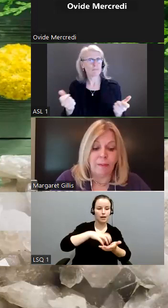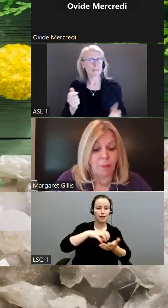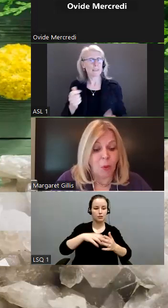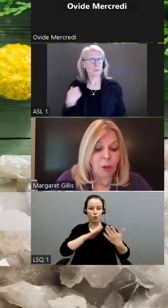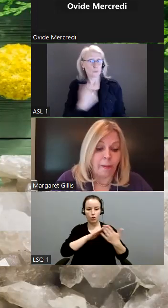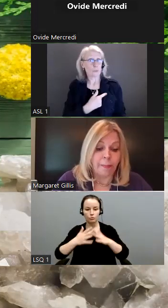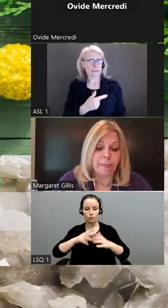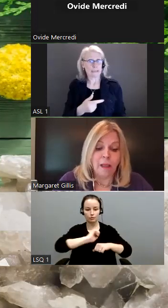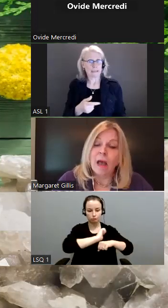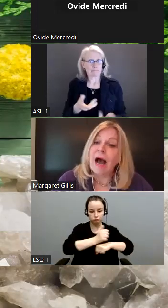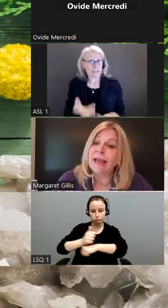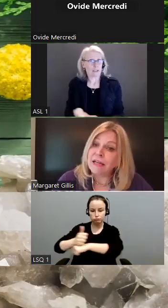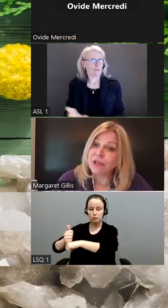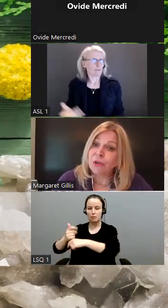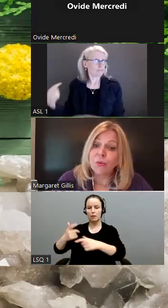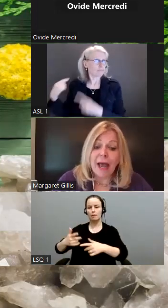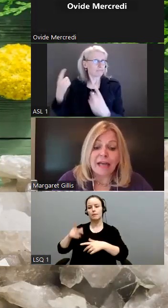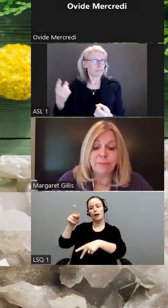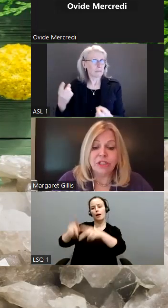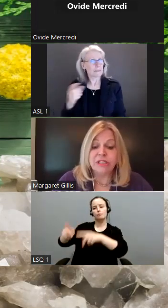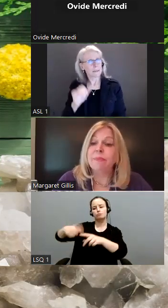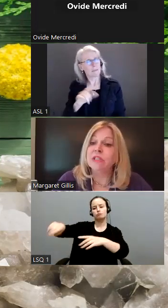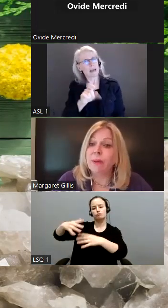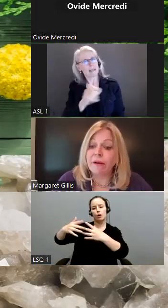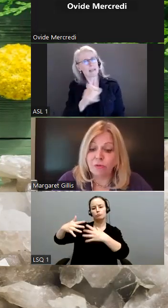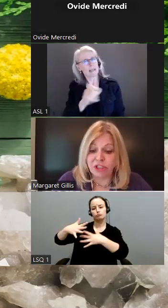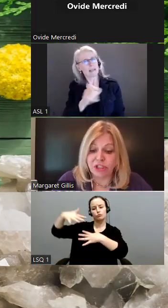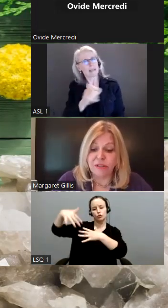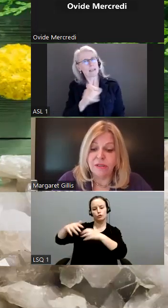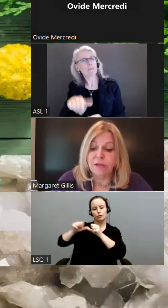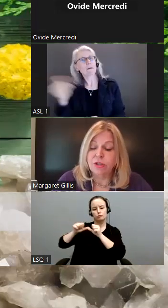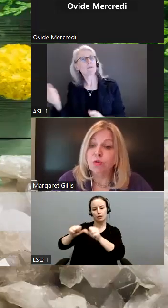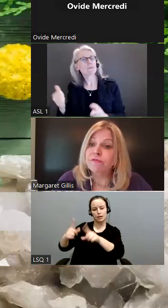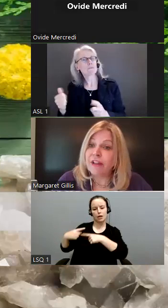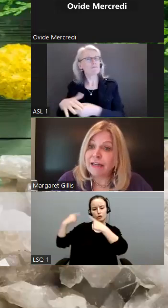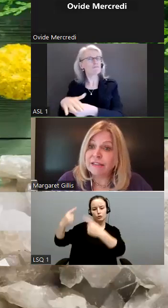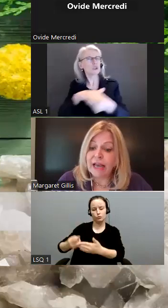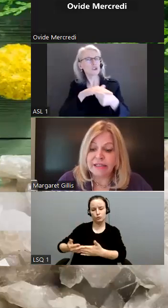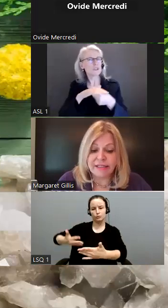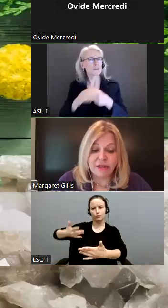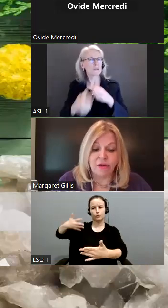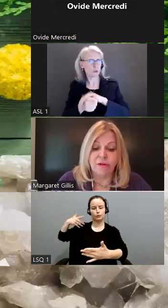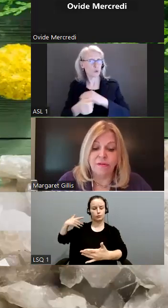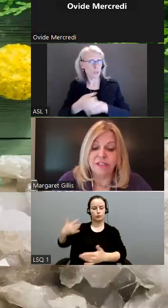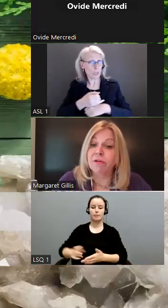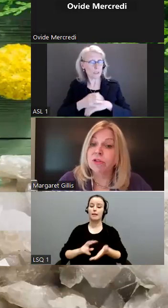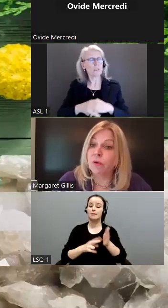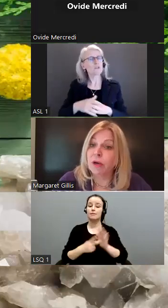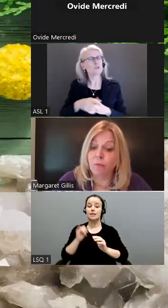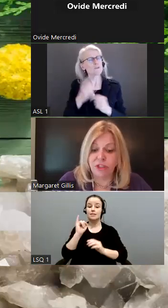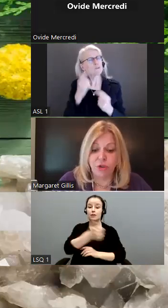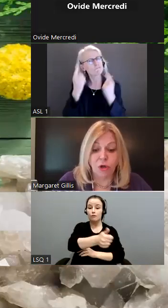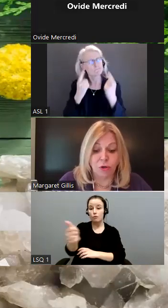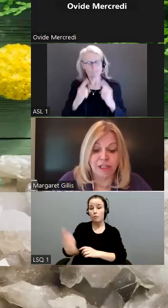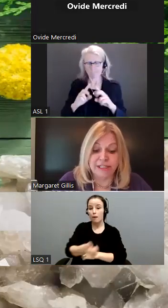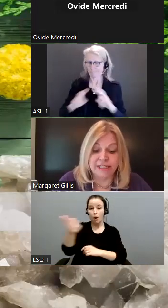time immemorial. I ask you, as participants from other regions, to reflect and consider the territory on